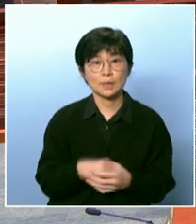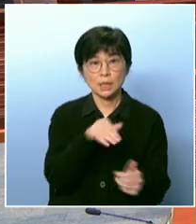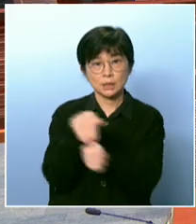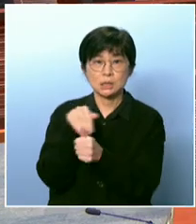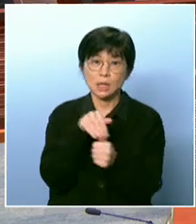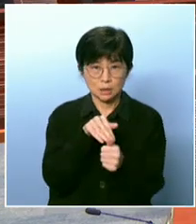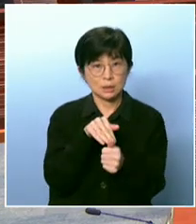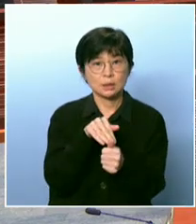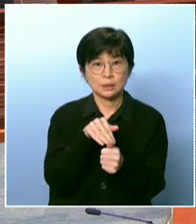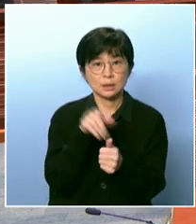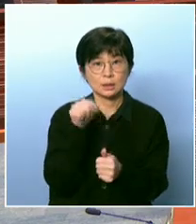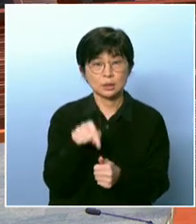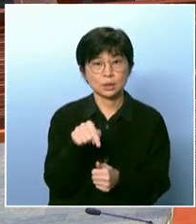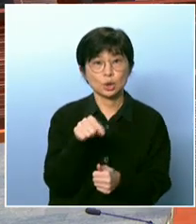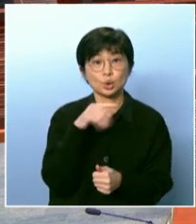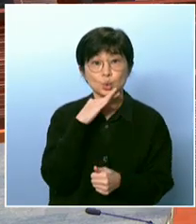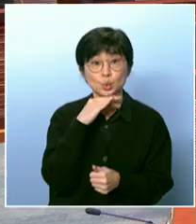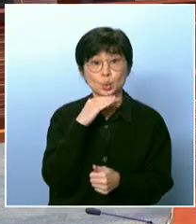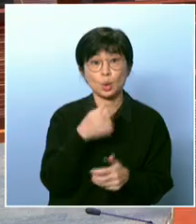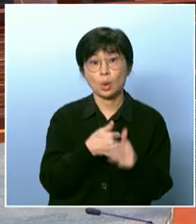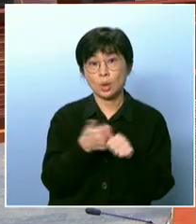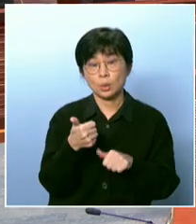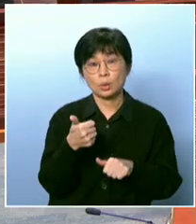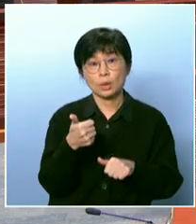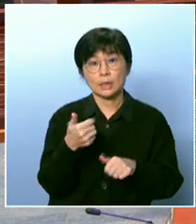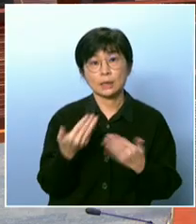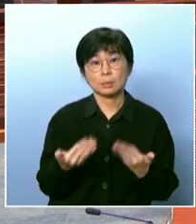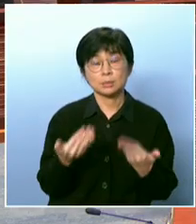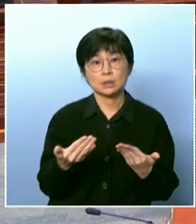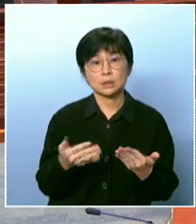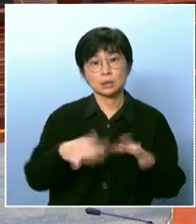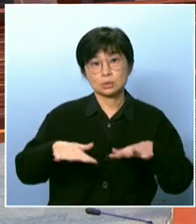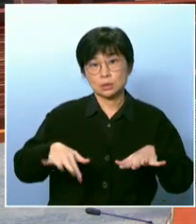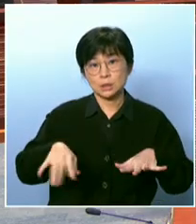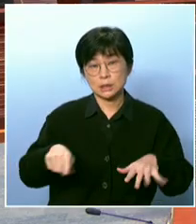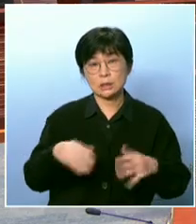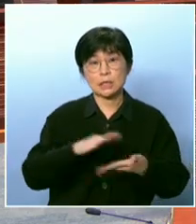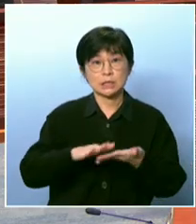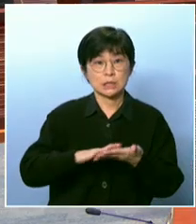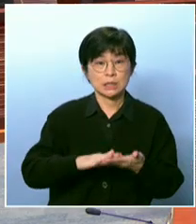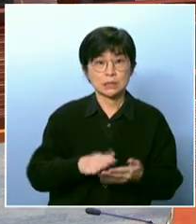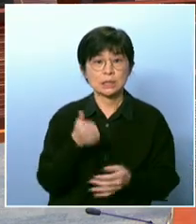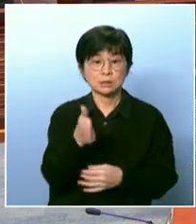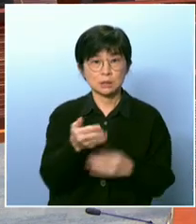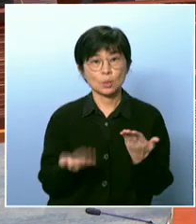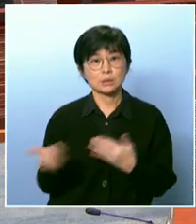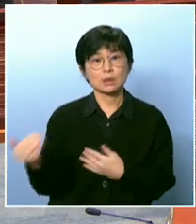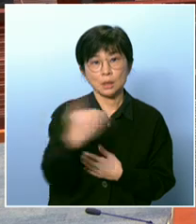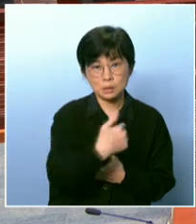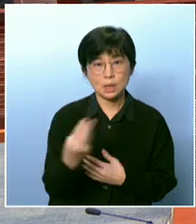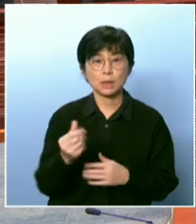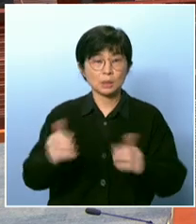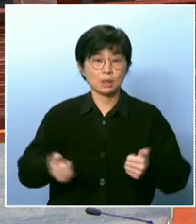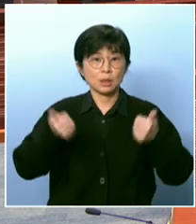about to come inside the conference room, replacing one of the government officials we have here right now. I